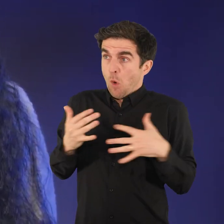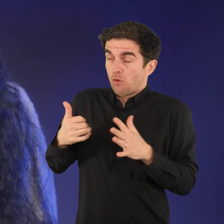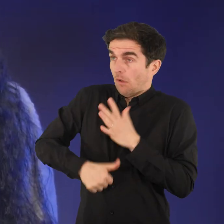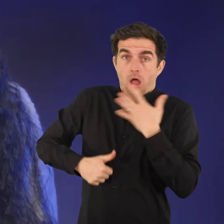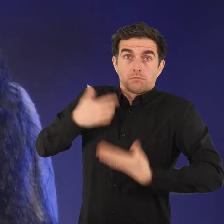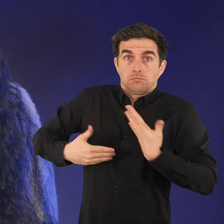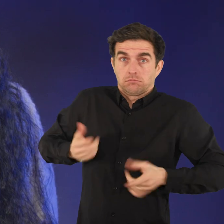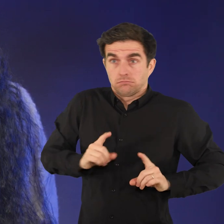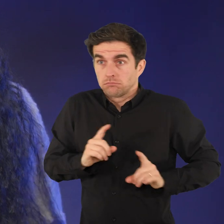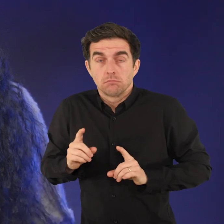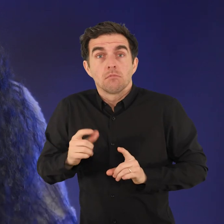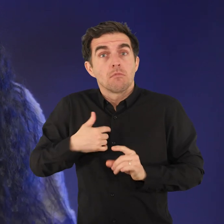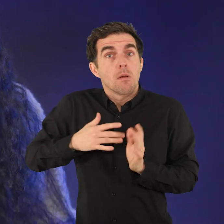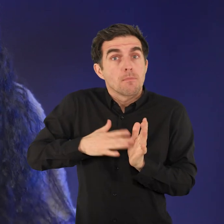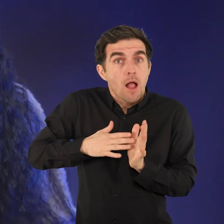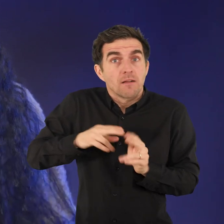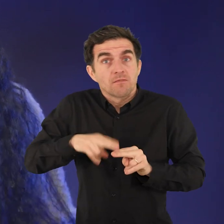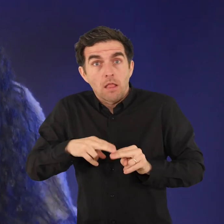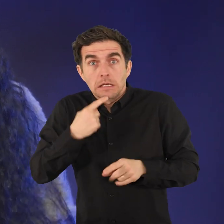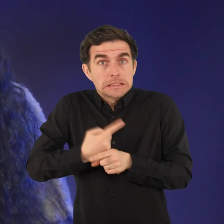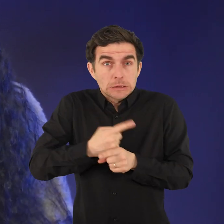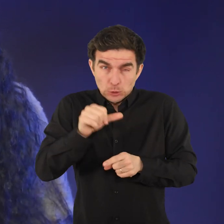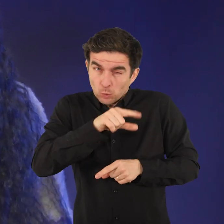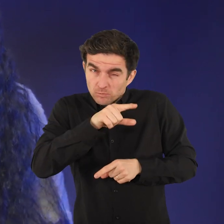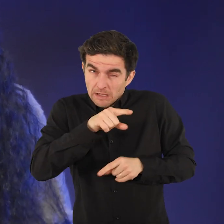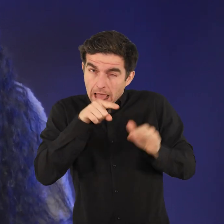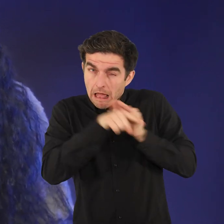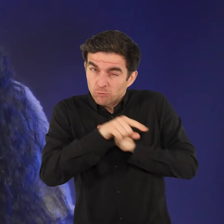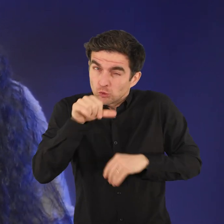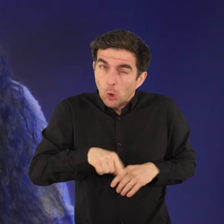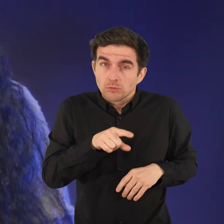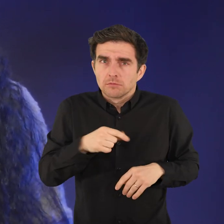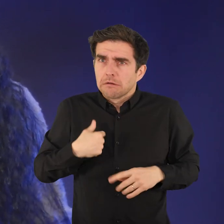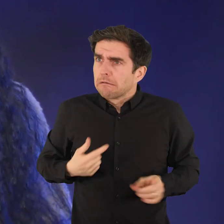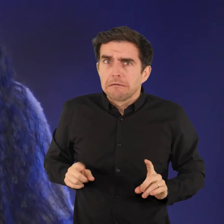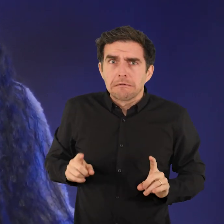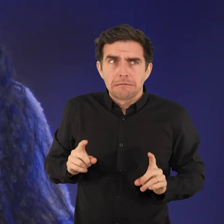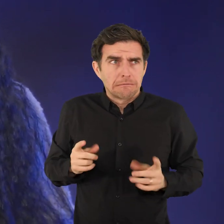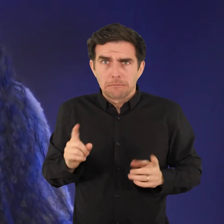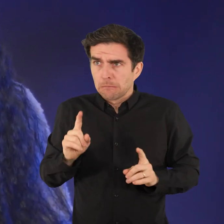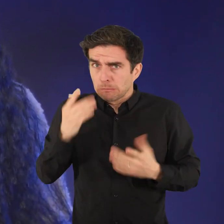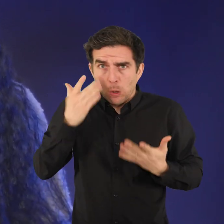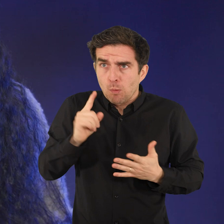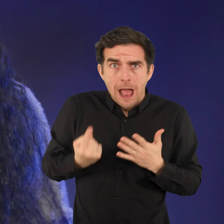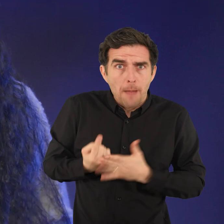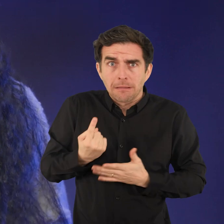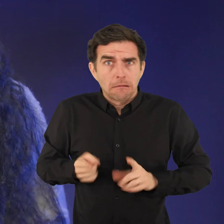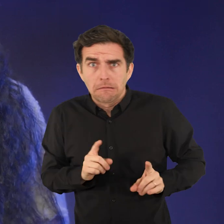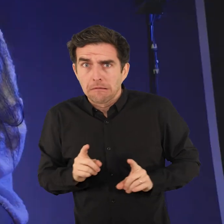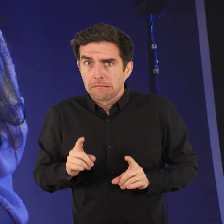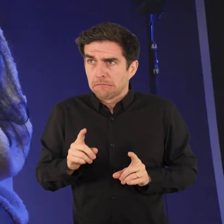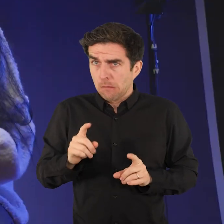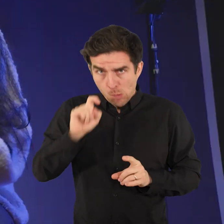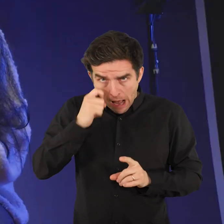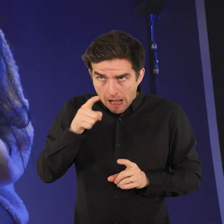started, my parents were talking about, you should leave, because we didn't know what's going to happen. We didn't know if they